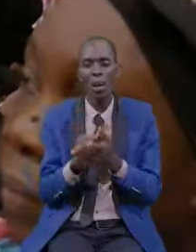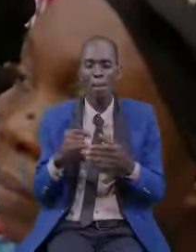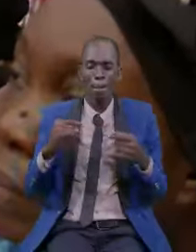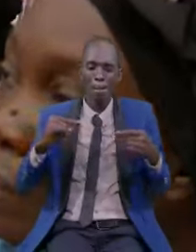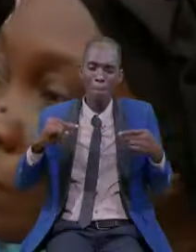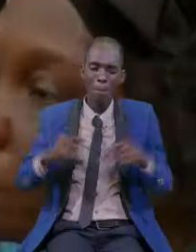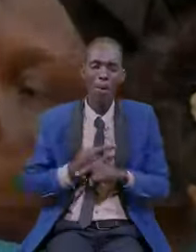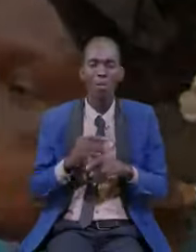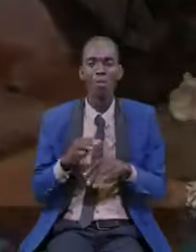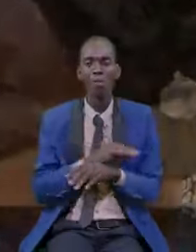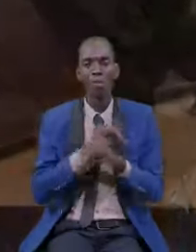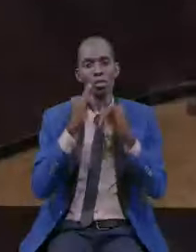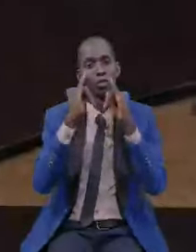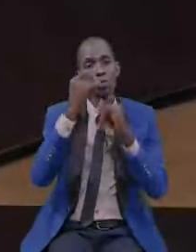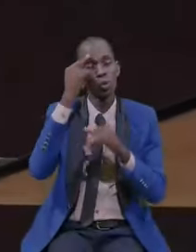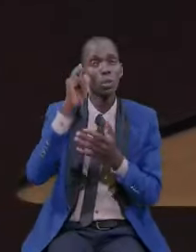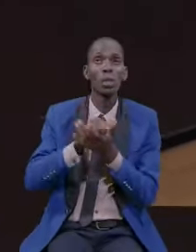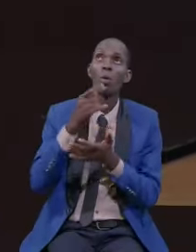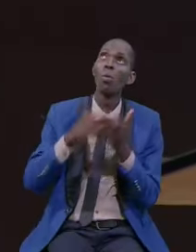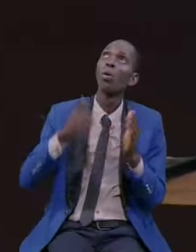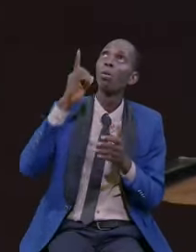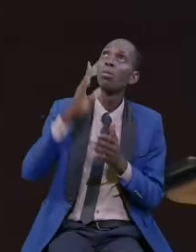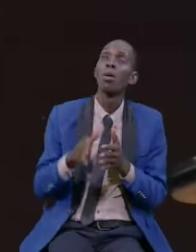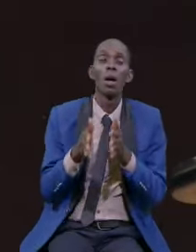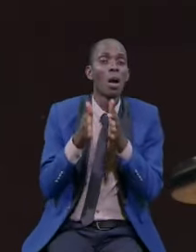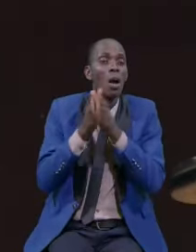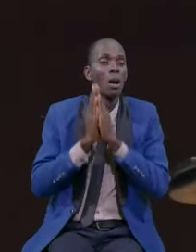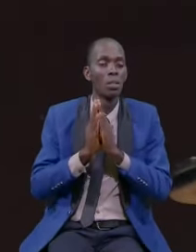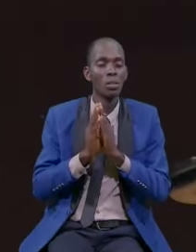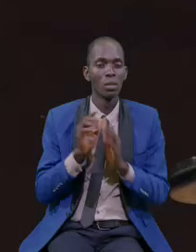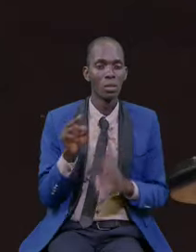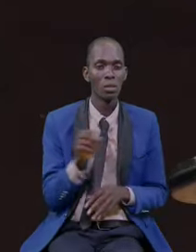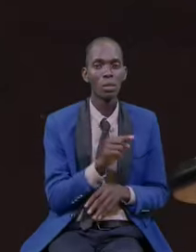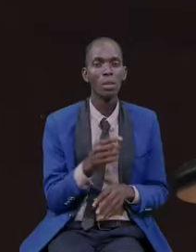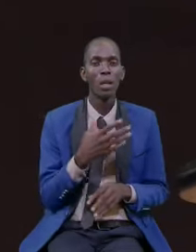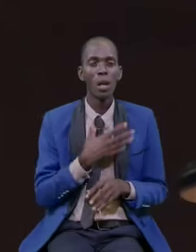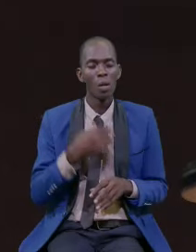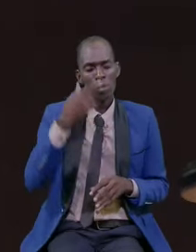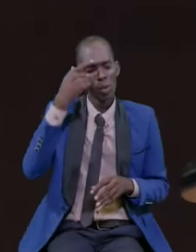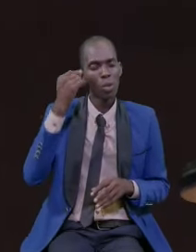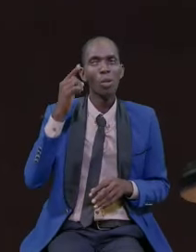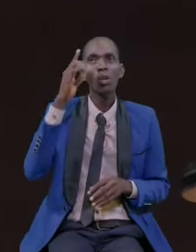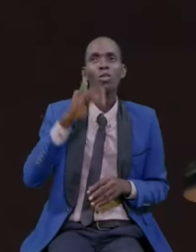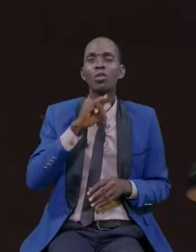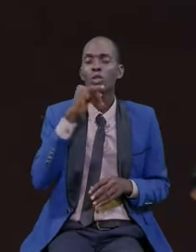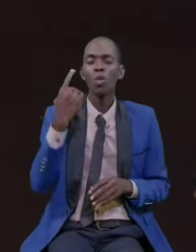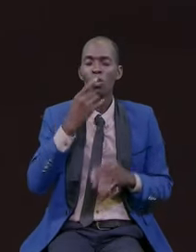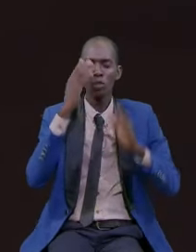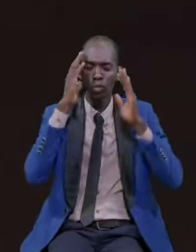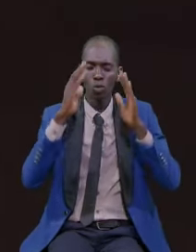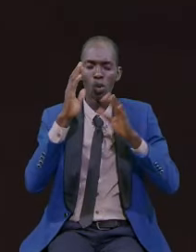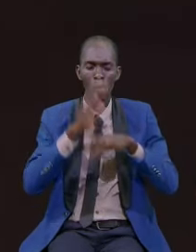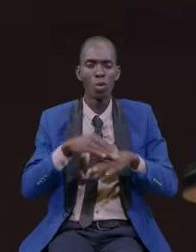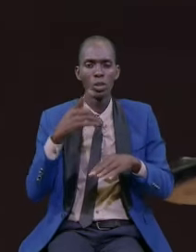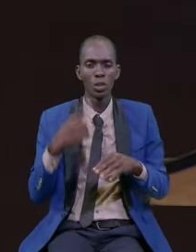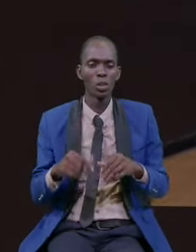God's demand. But the Lord was looking forward not only to the circumcision of the flesh, the